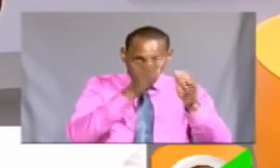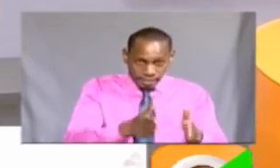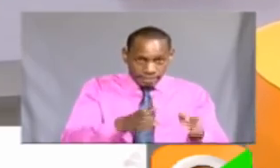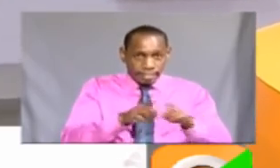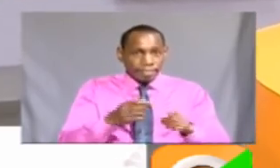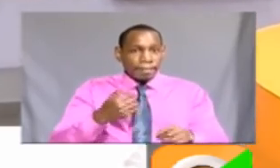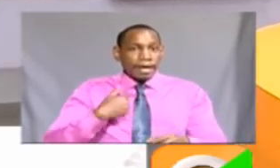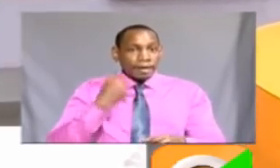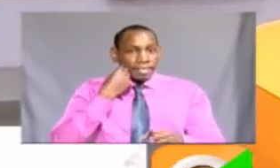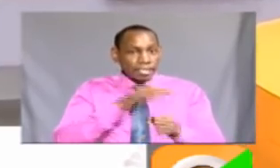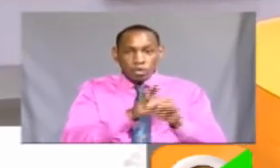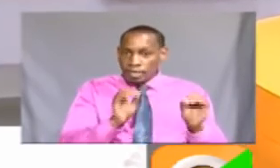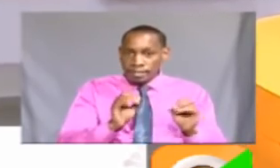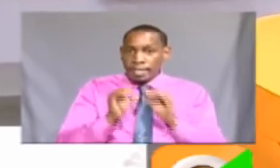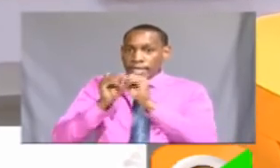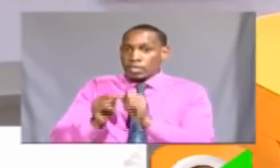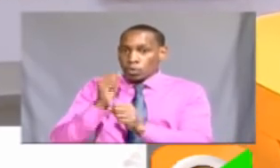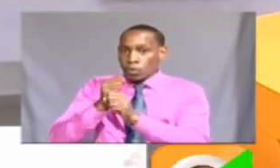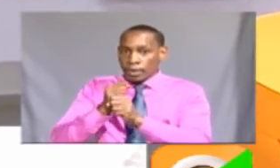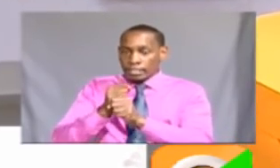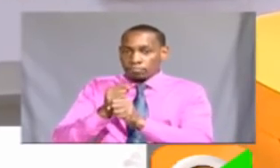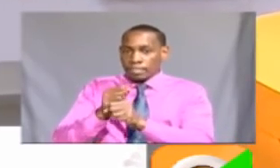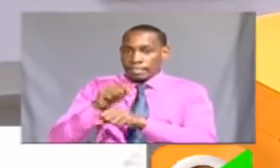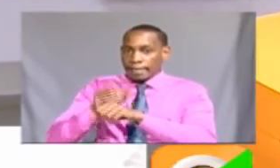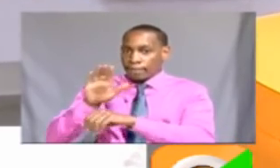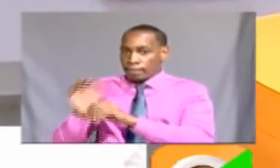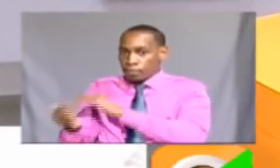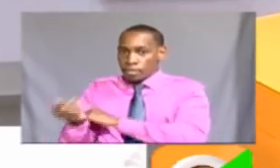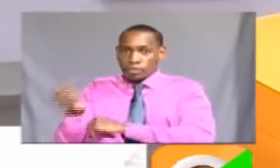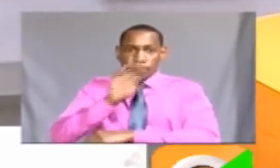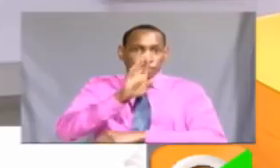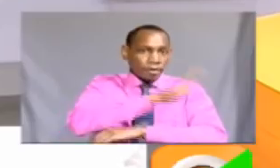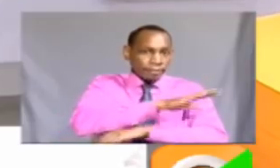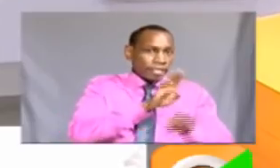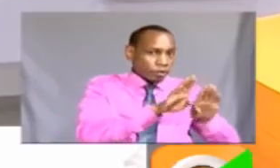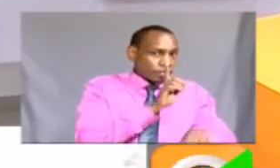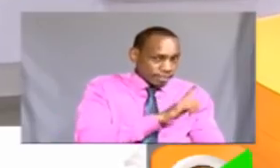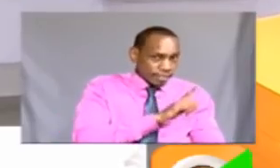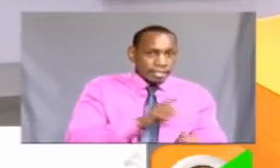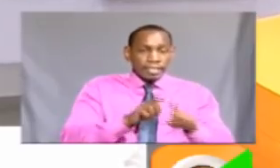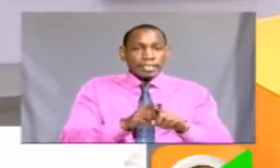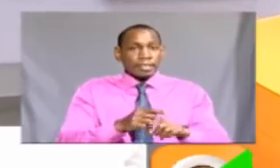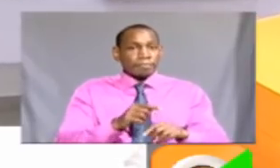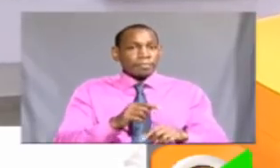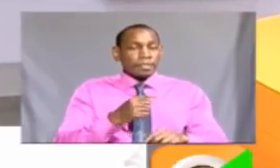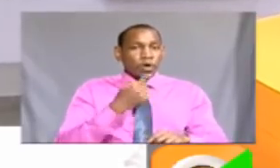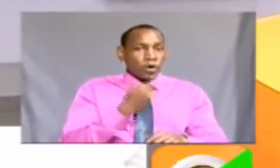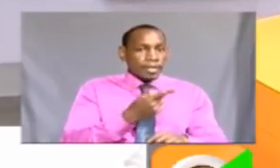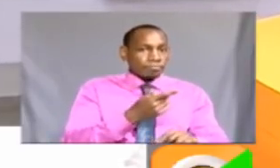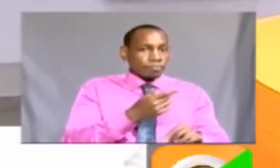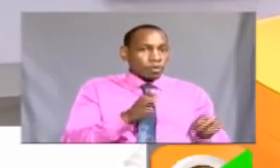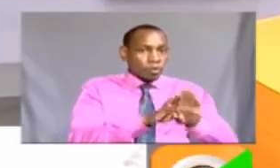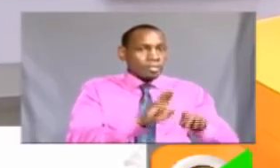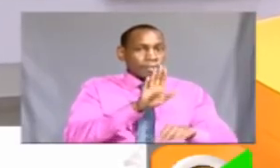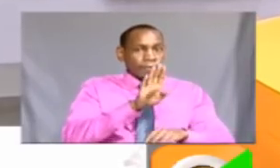sure they're COVID-free. New opening and operating hours between 5 a.m. and 4 p.m. And I know you're thinking the curfew does end at 5 a.m., so